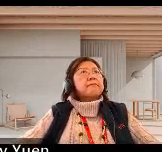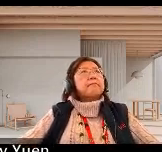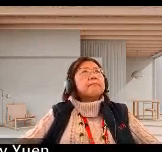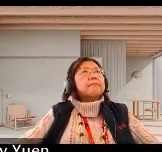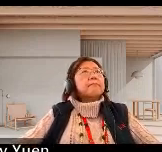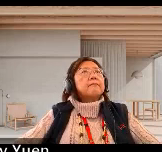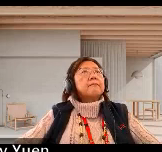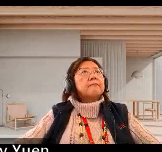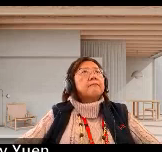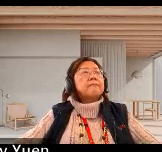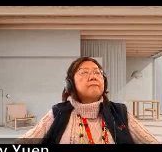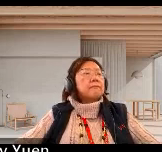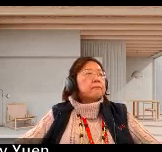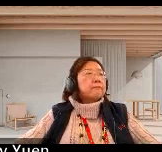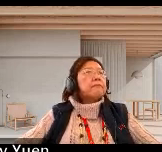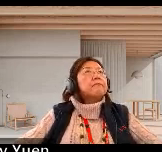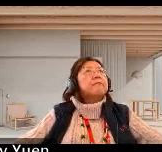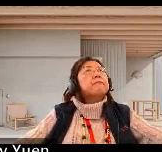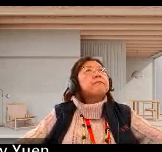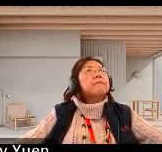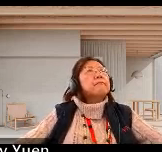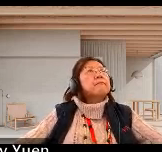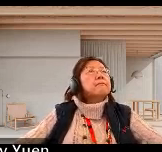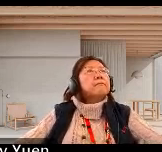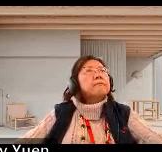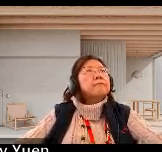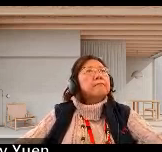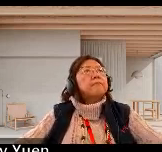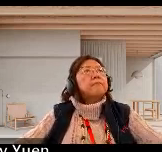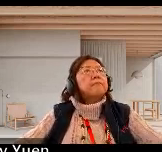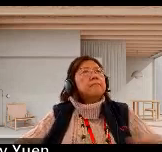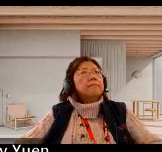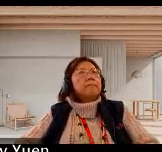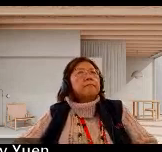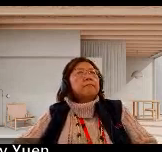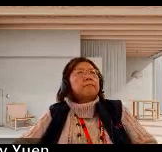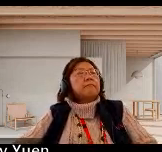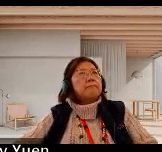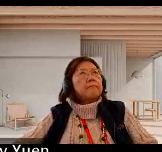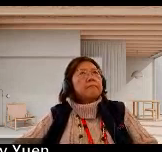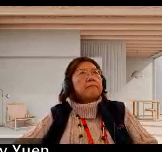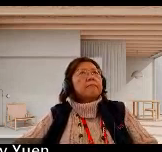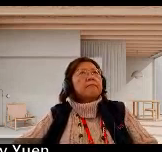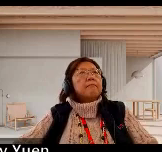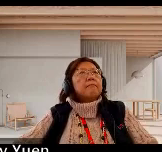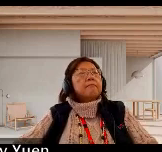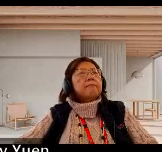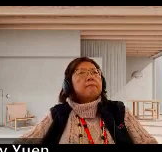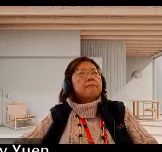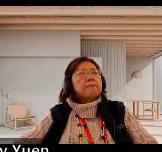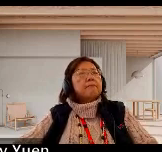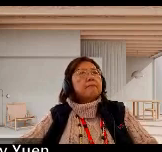in that. So we adjust those goals around what that person's identified as important for them.